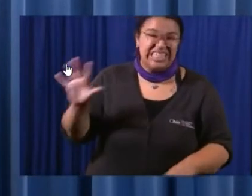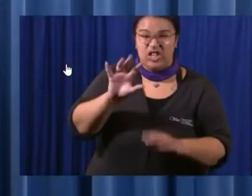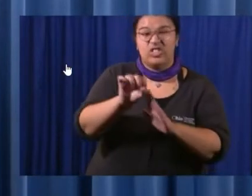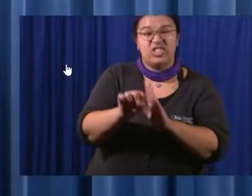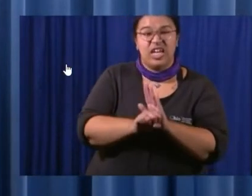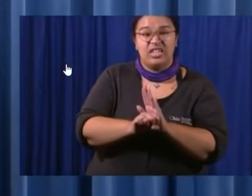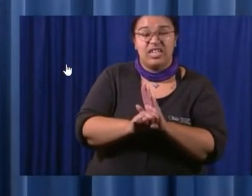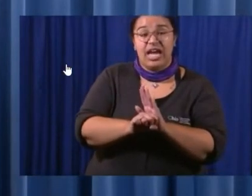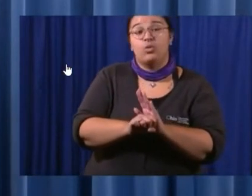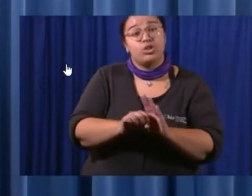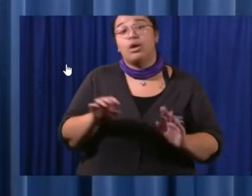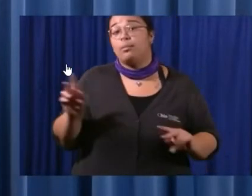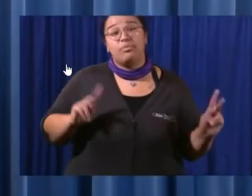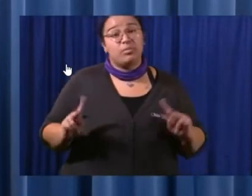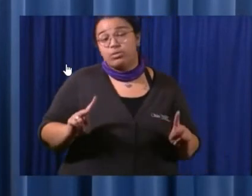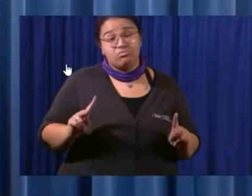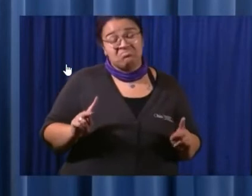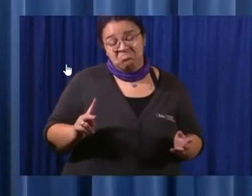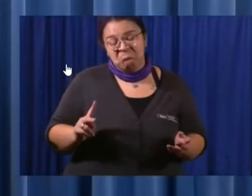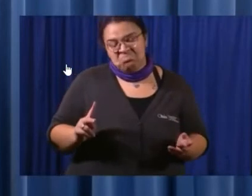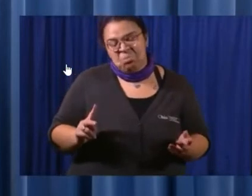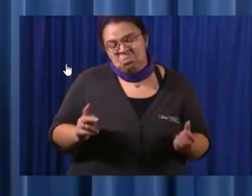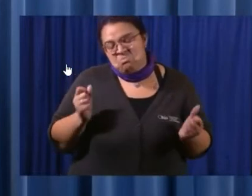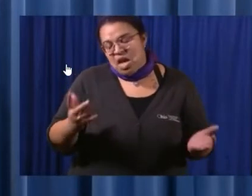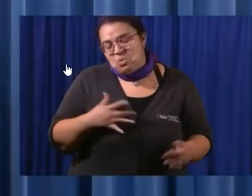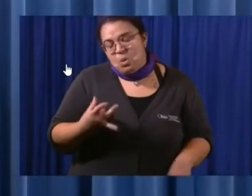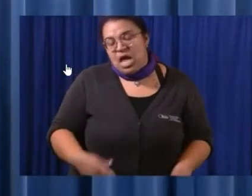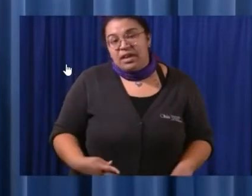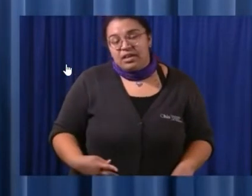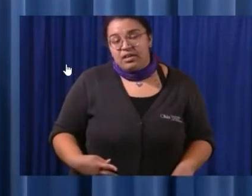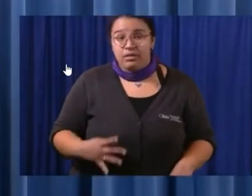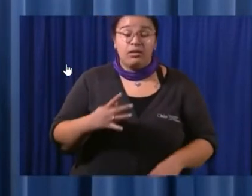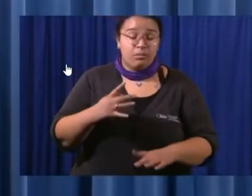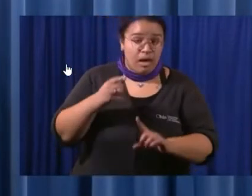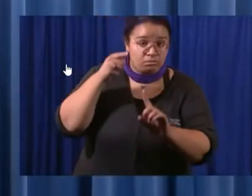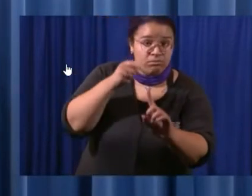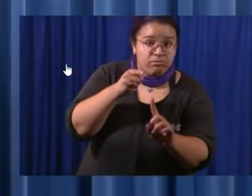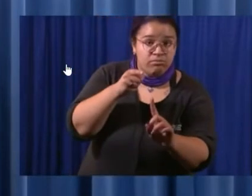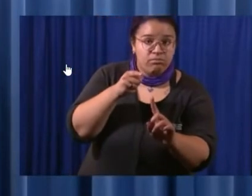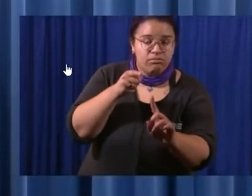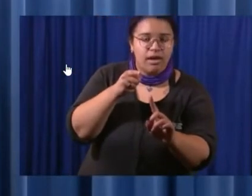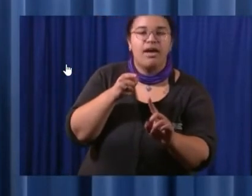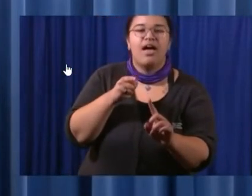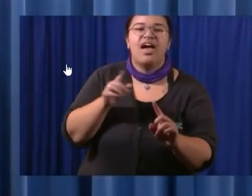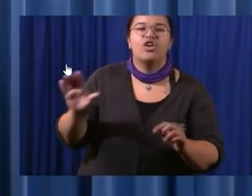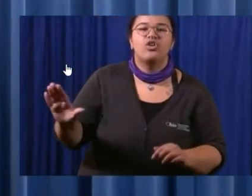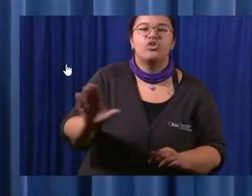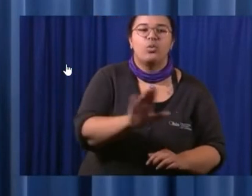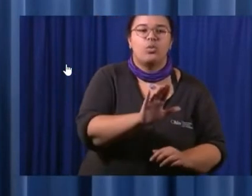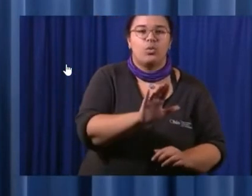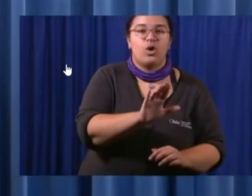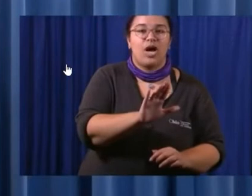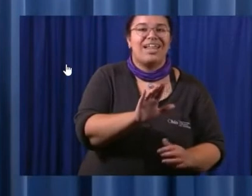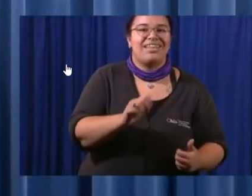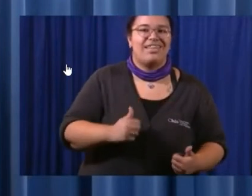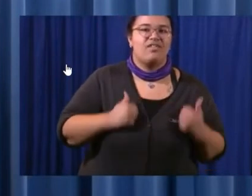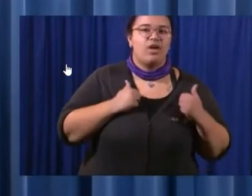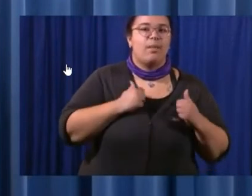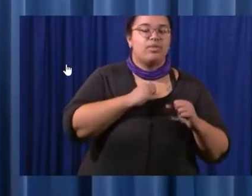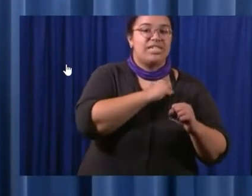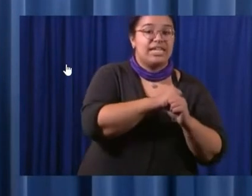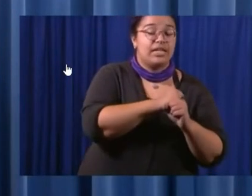be unpopular with many to protect human life in the state of Ohio. But I do think it's important that as